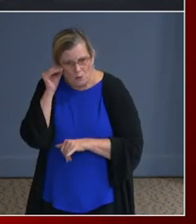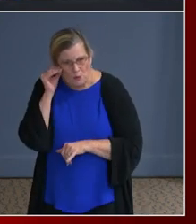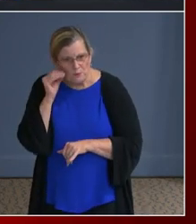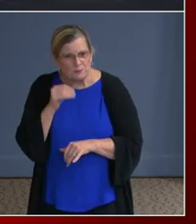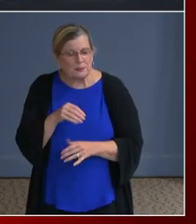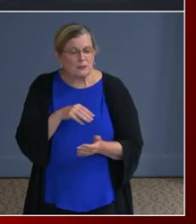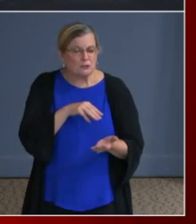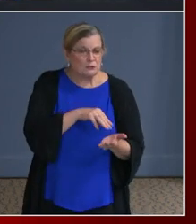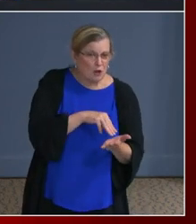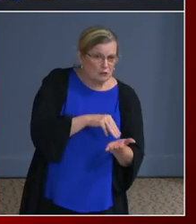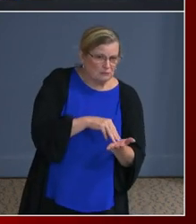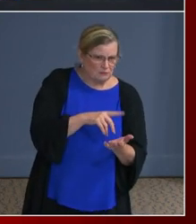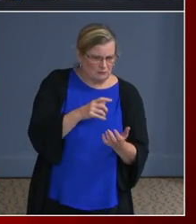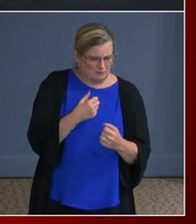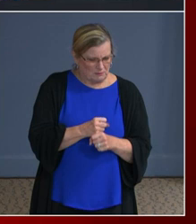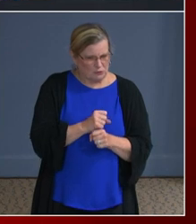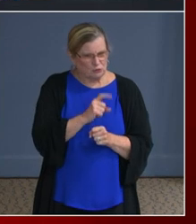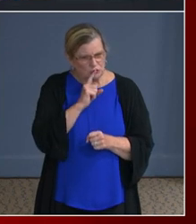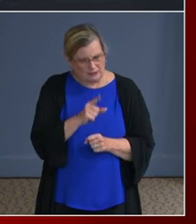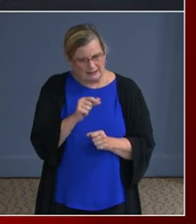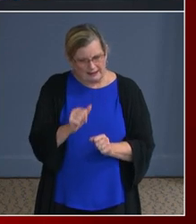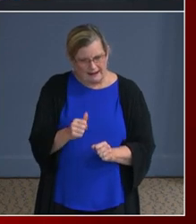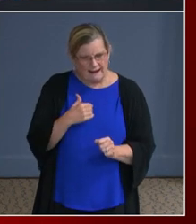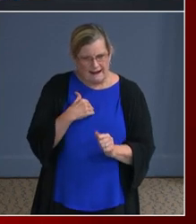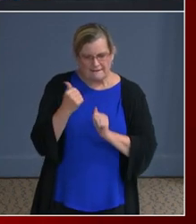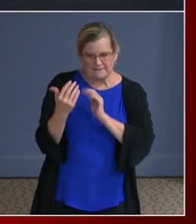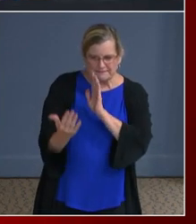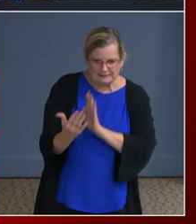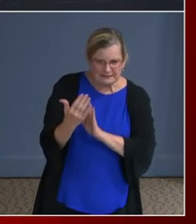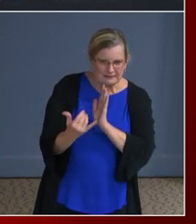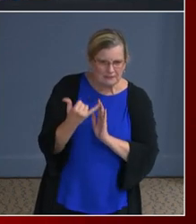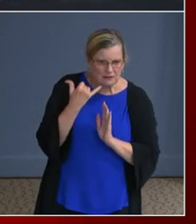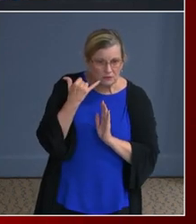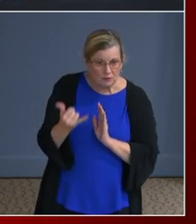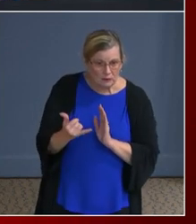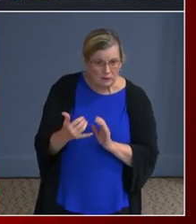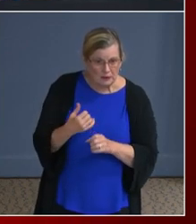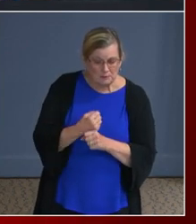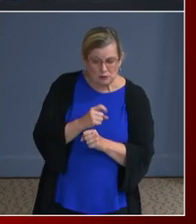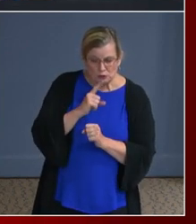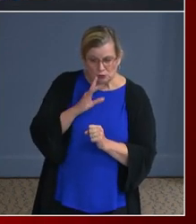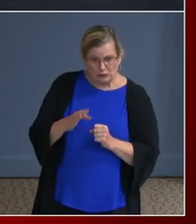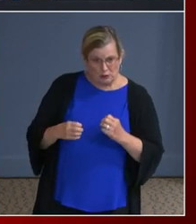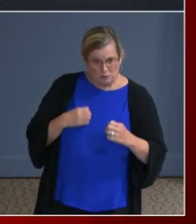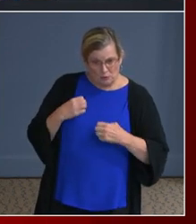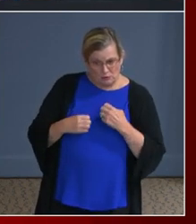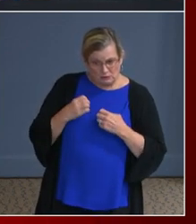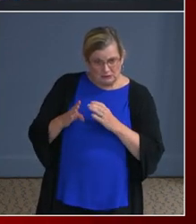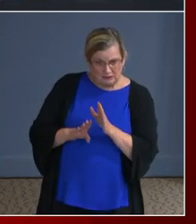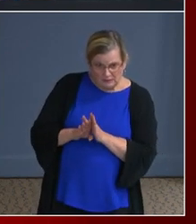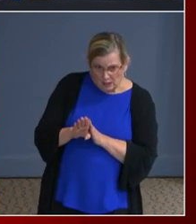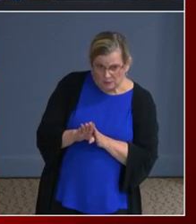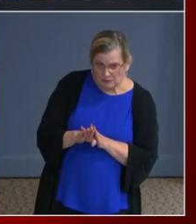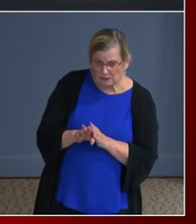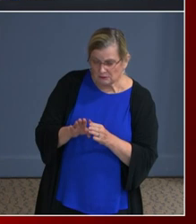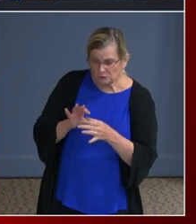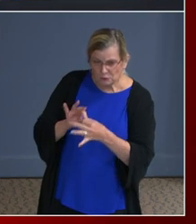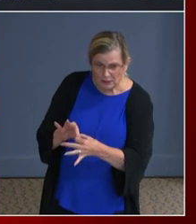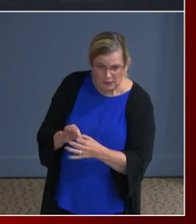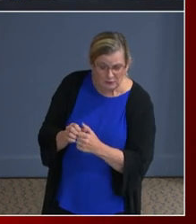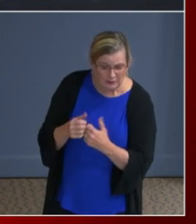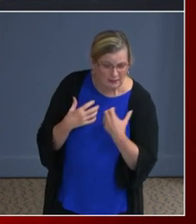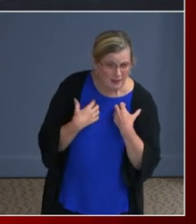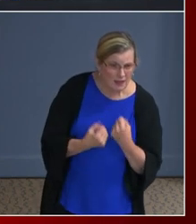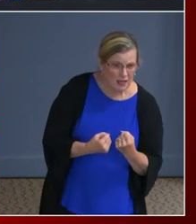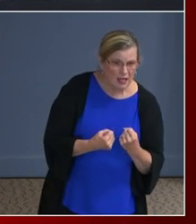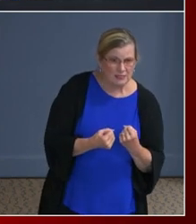offered, not just for their physical health, but also as part of their social and emotional development. And Chancellor Farabee talked about some of those services